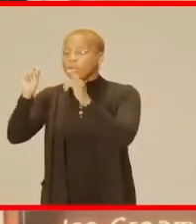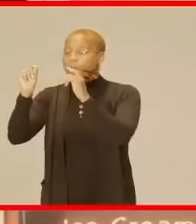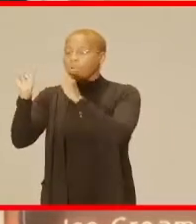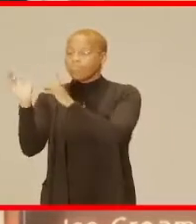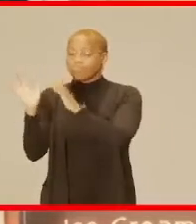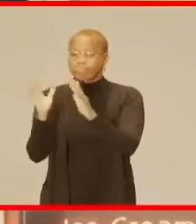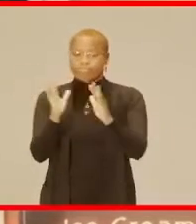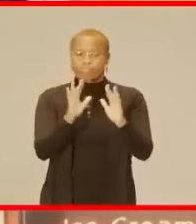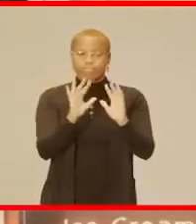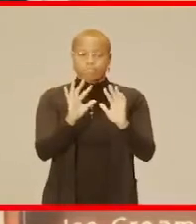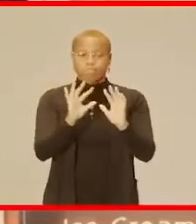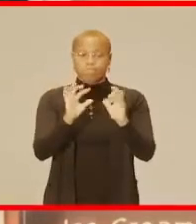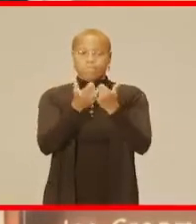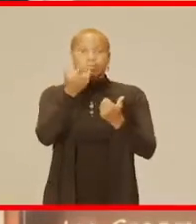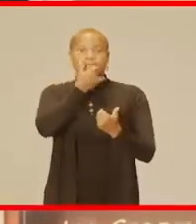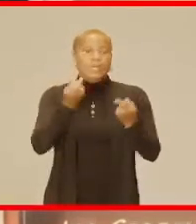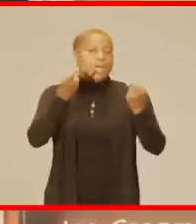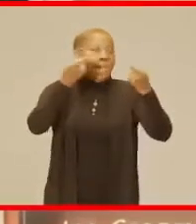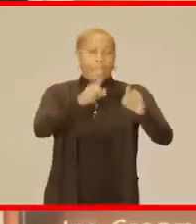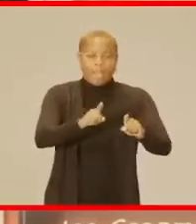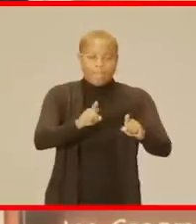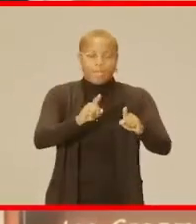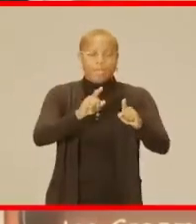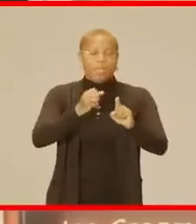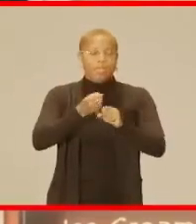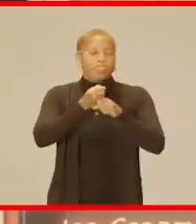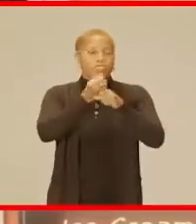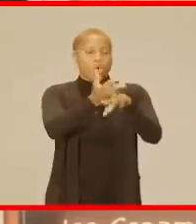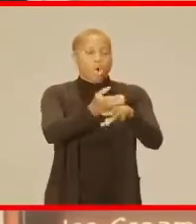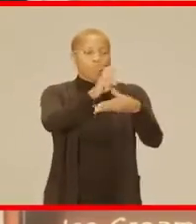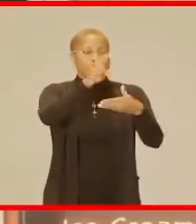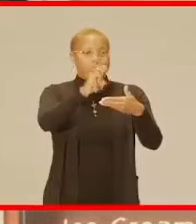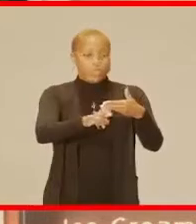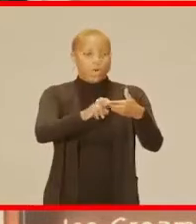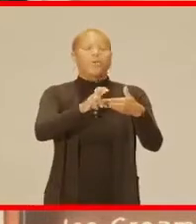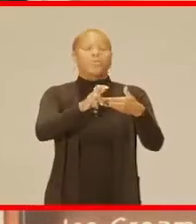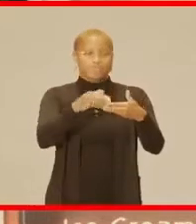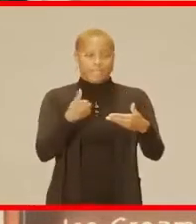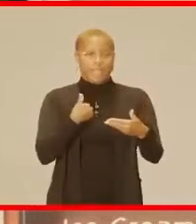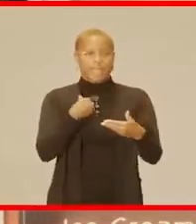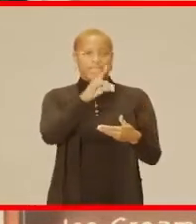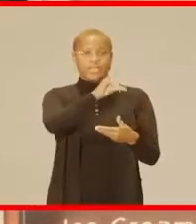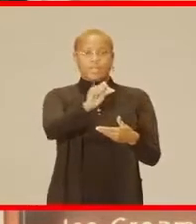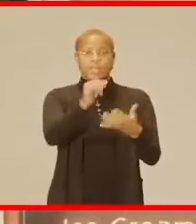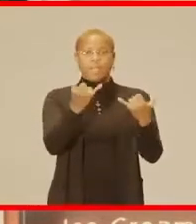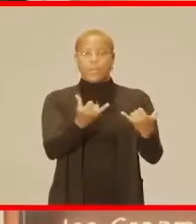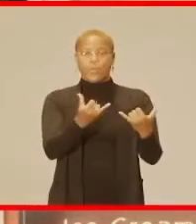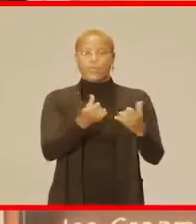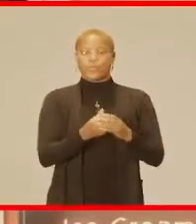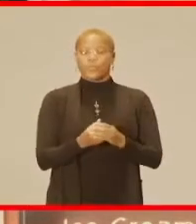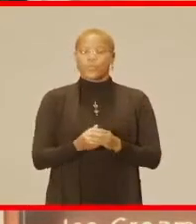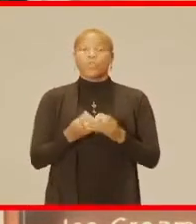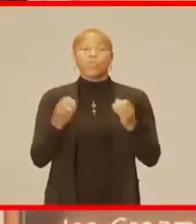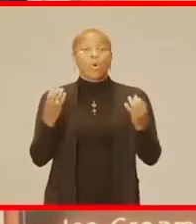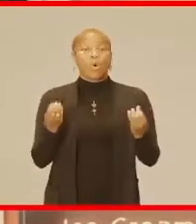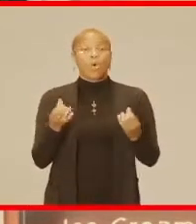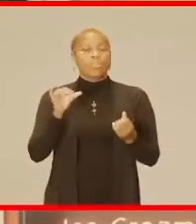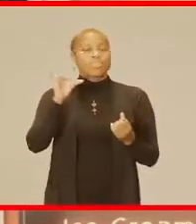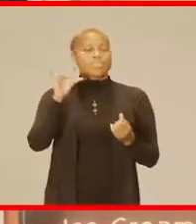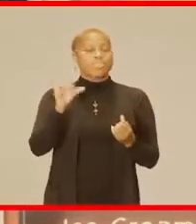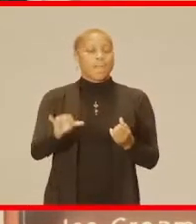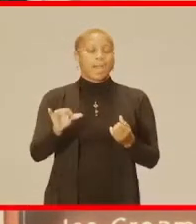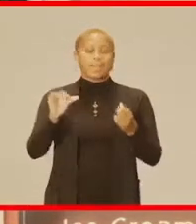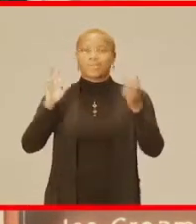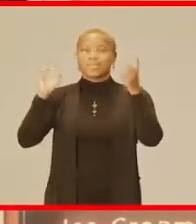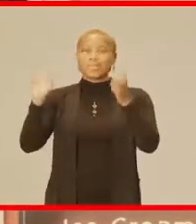an accident occurs that sadly causes them to have a disability. And that is the